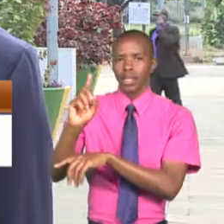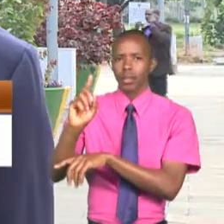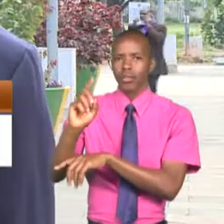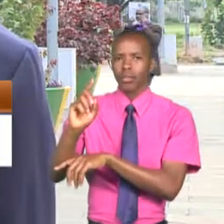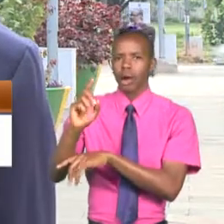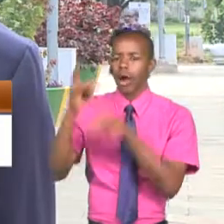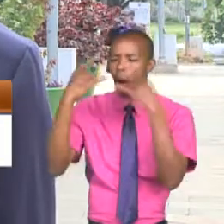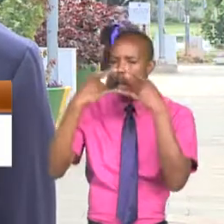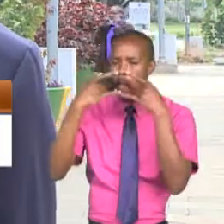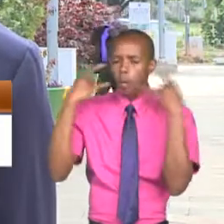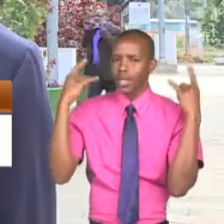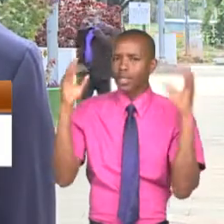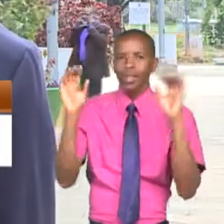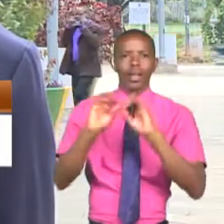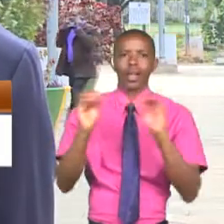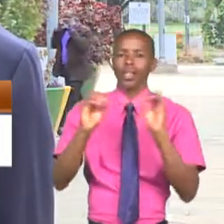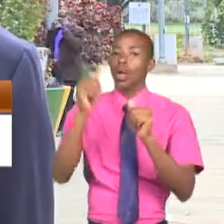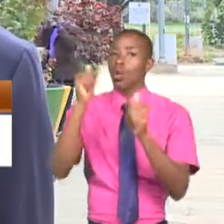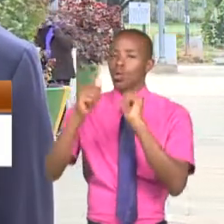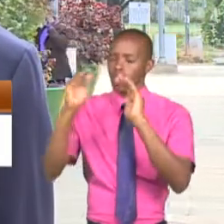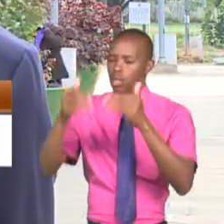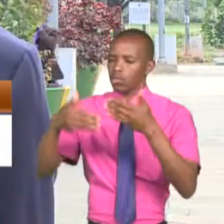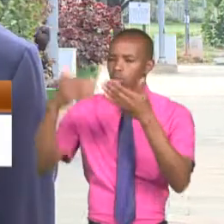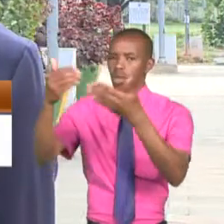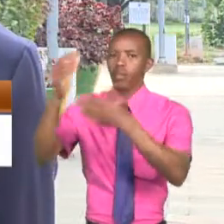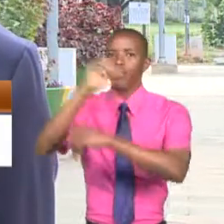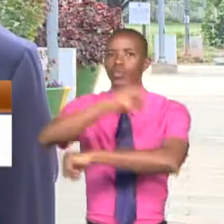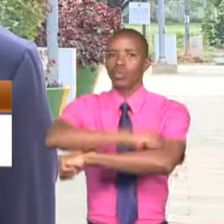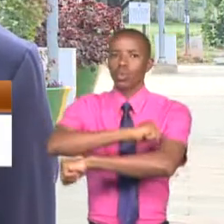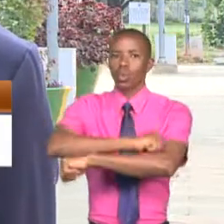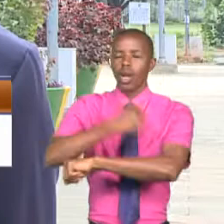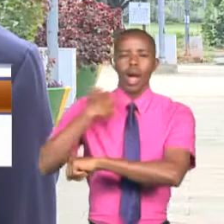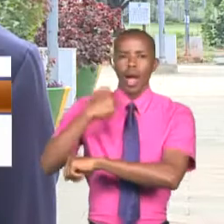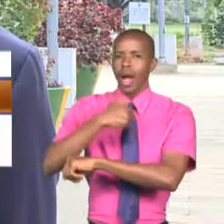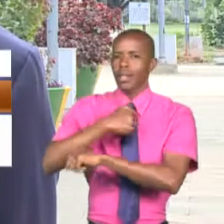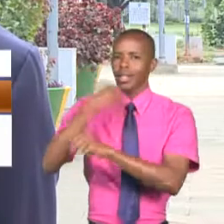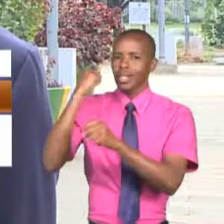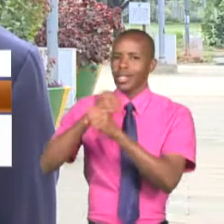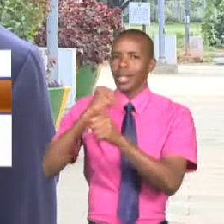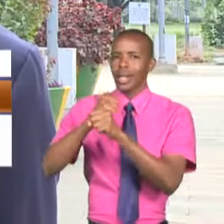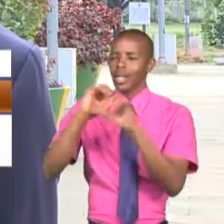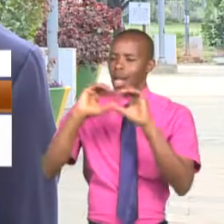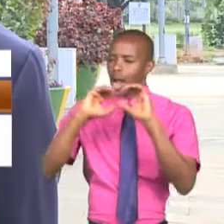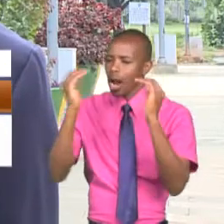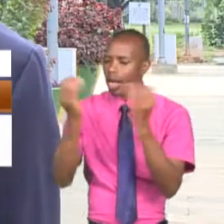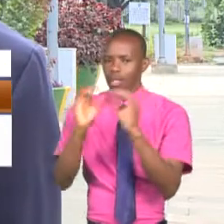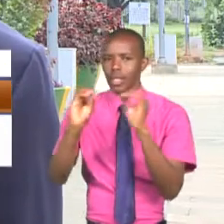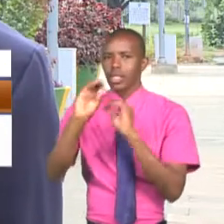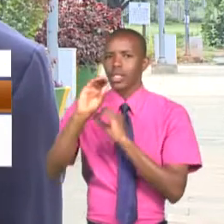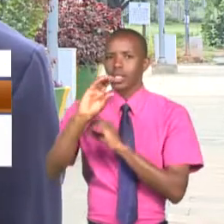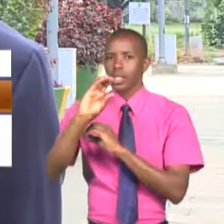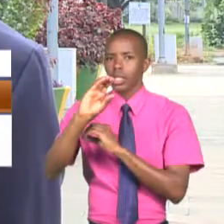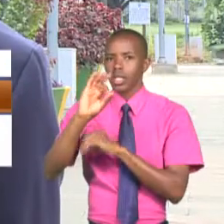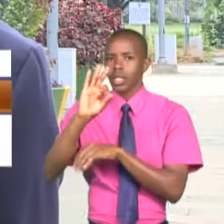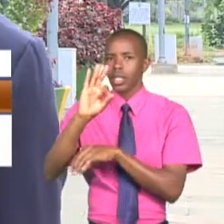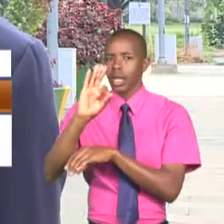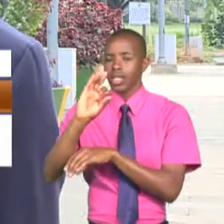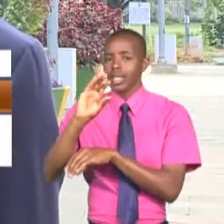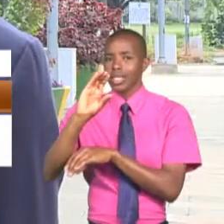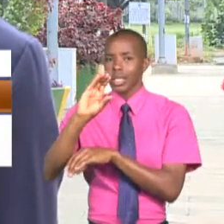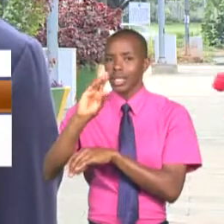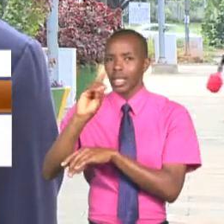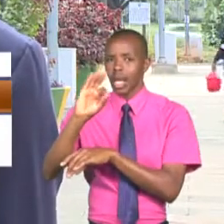mask, which was supposed to be given to schools. We've not done classrooms. CDF is yet actually to go